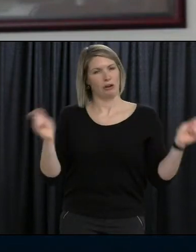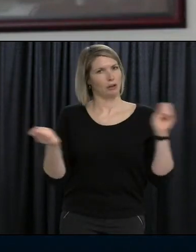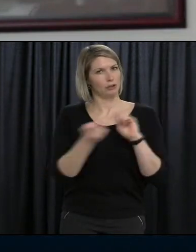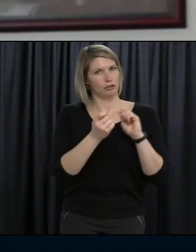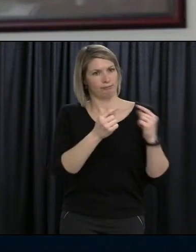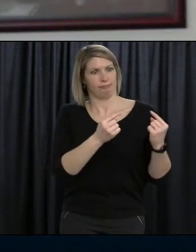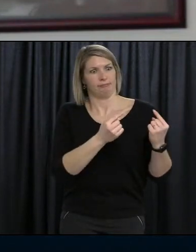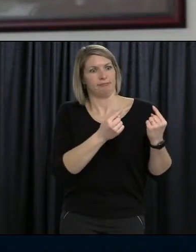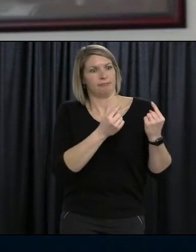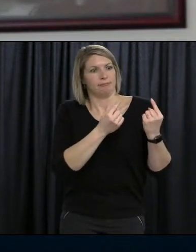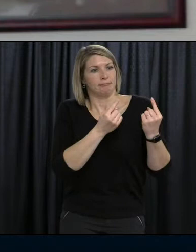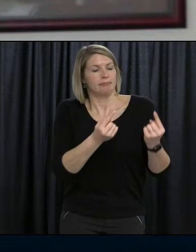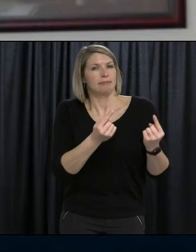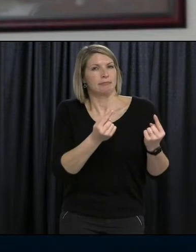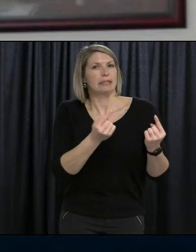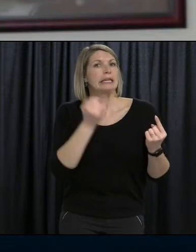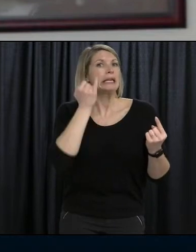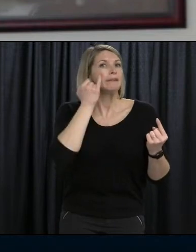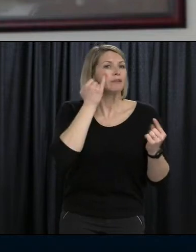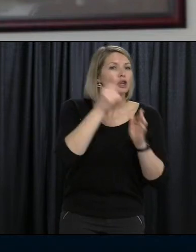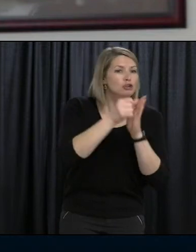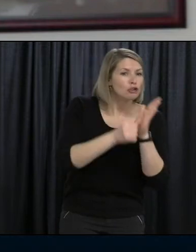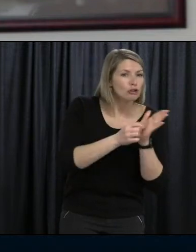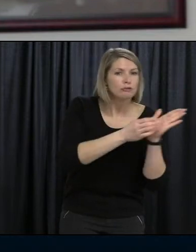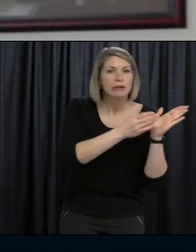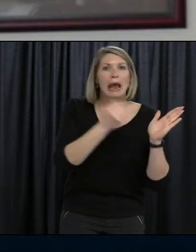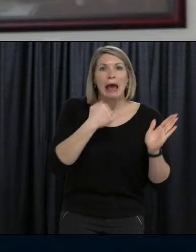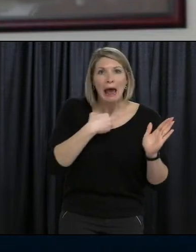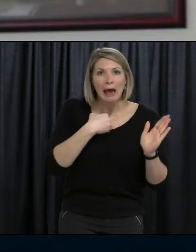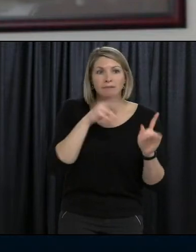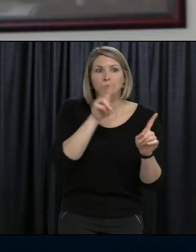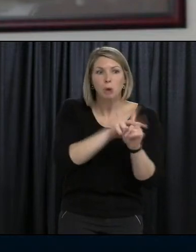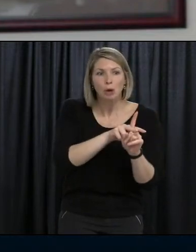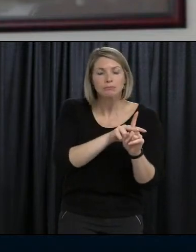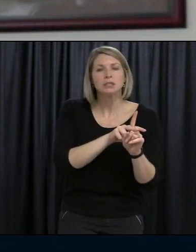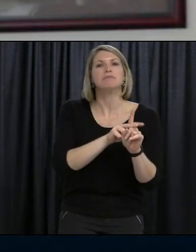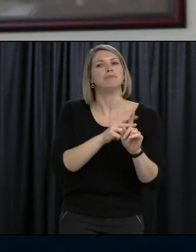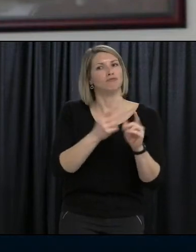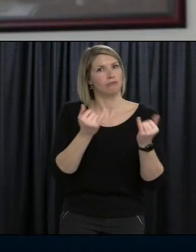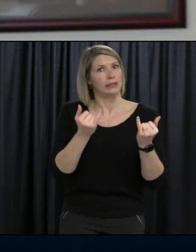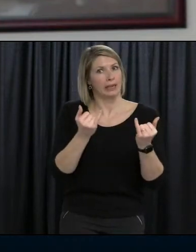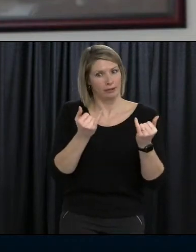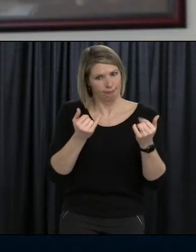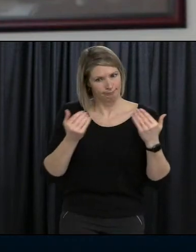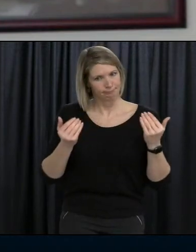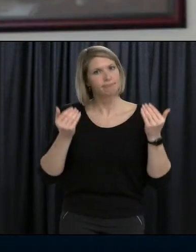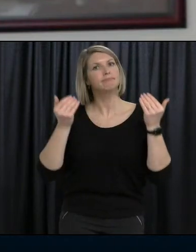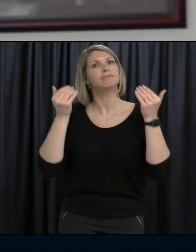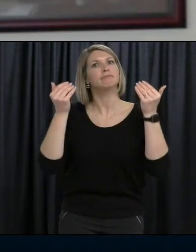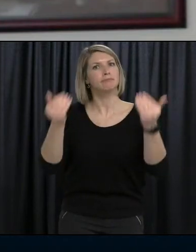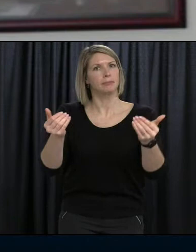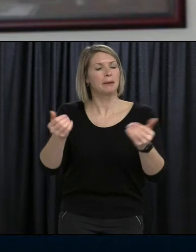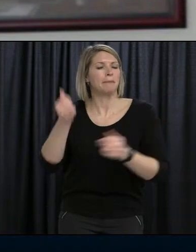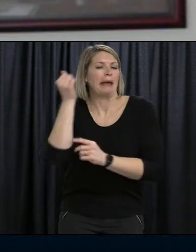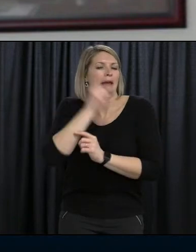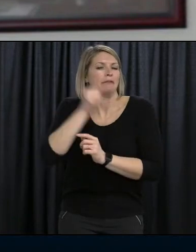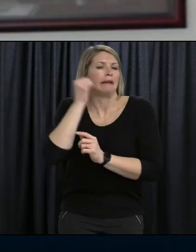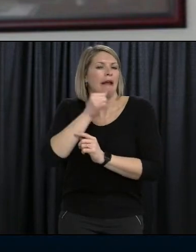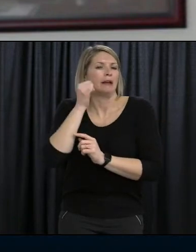continuing unchanged for the moment, but the situation is being assessed on a daily basis for sure.